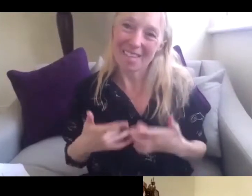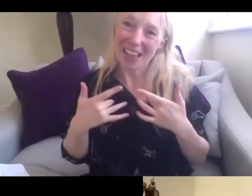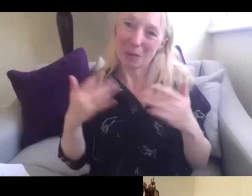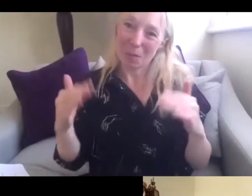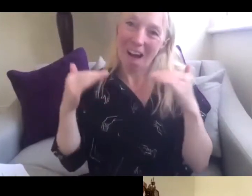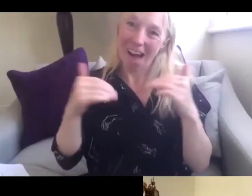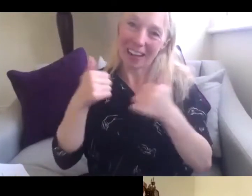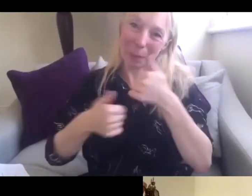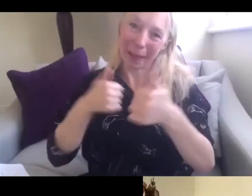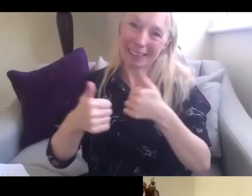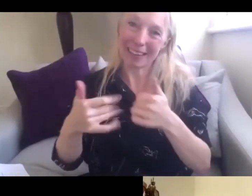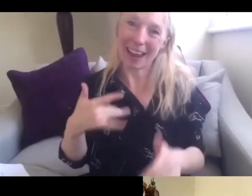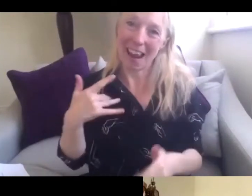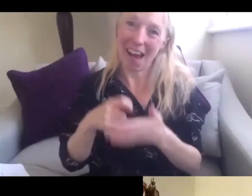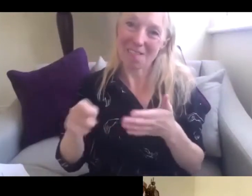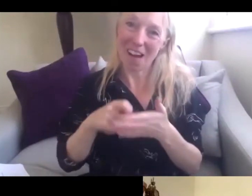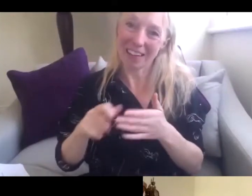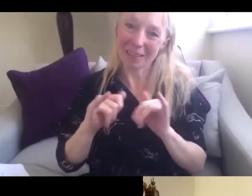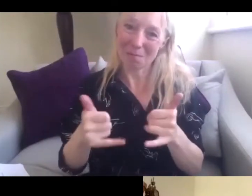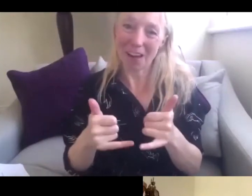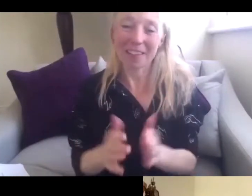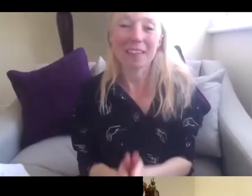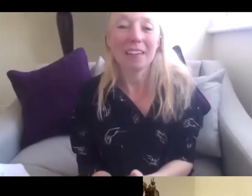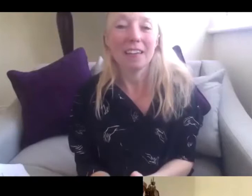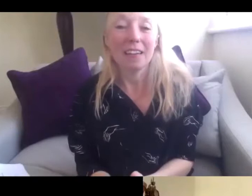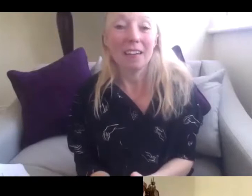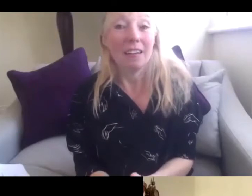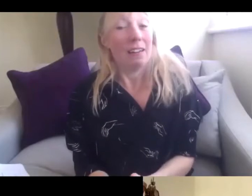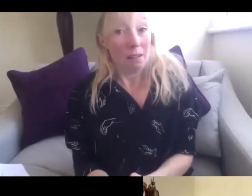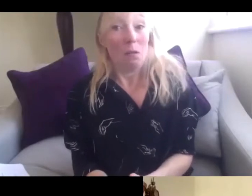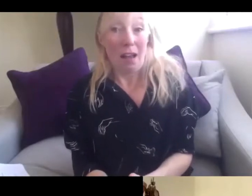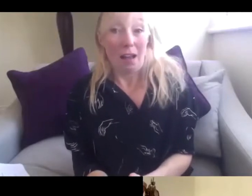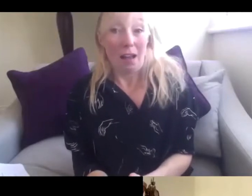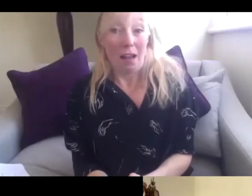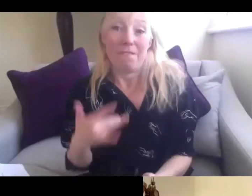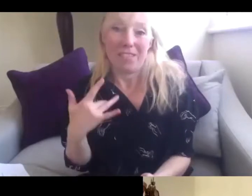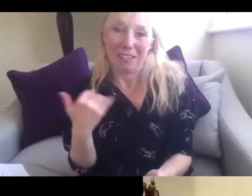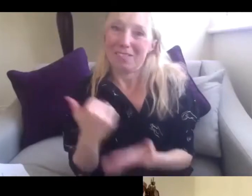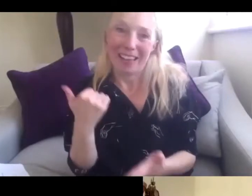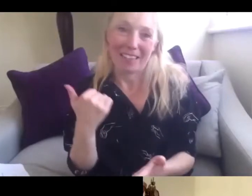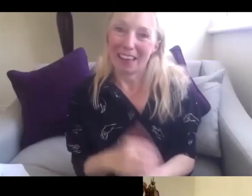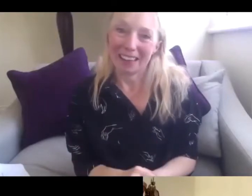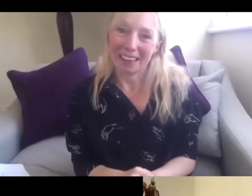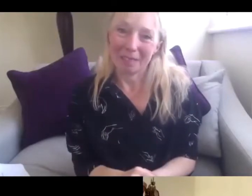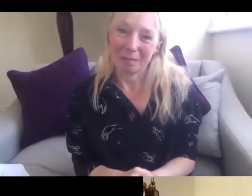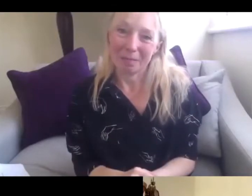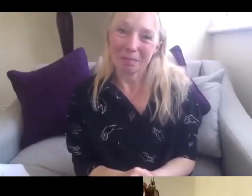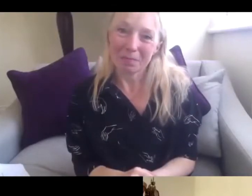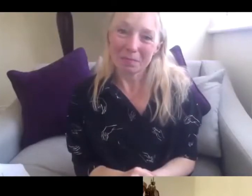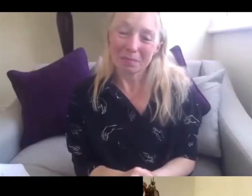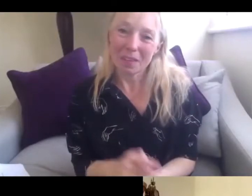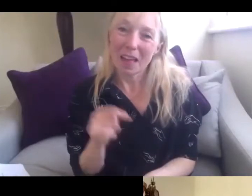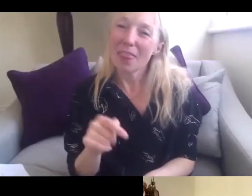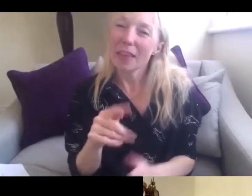Writing Prize? It's really nice. Yeah, it feels great, especially since this is a piece that